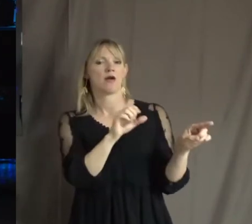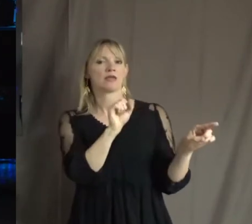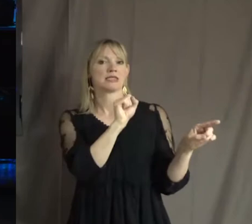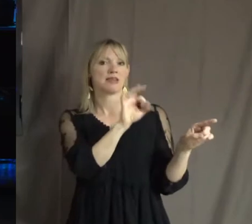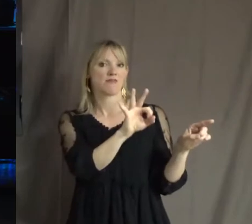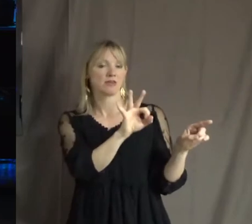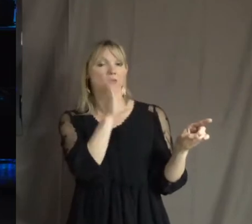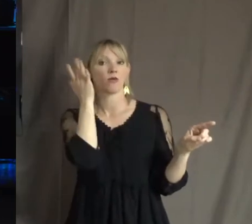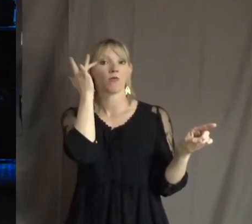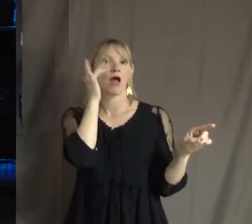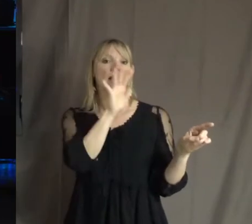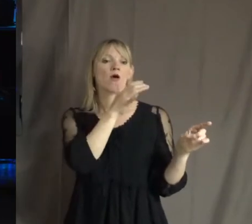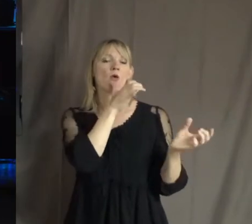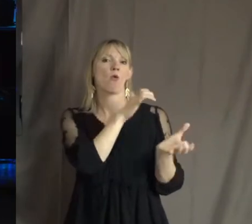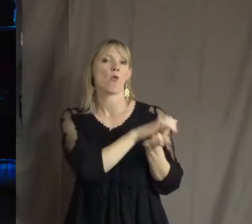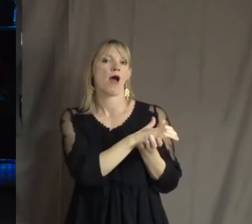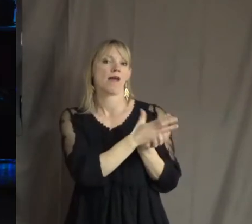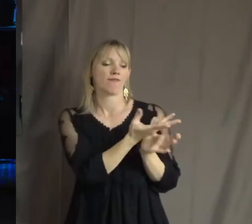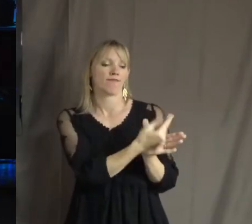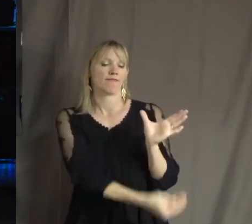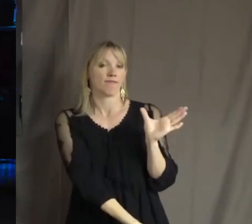grieve the loss of his wife, Hazel.